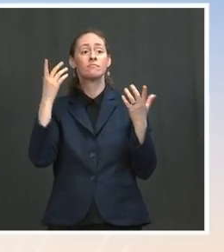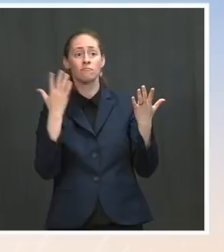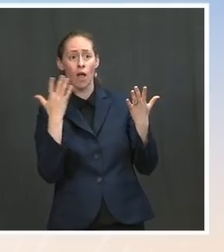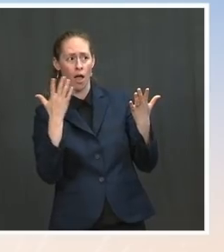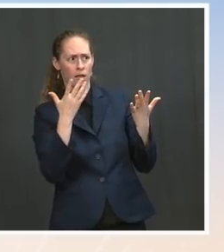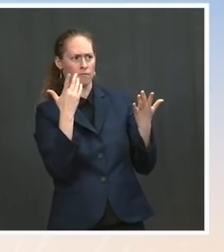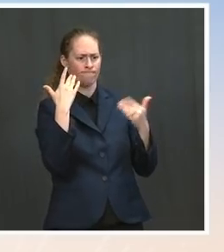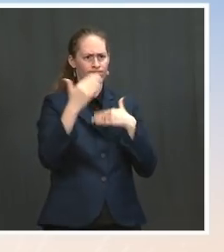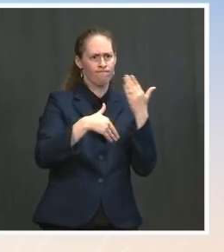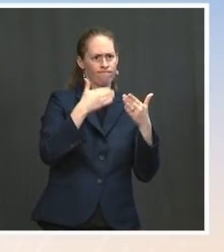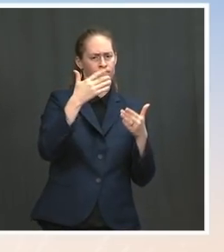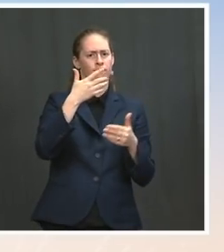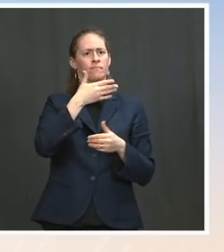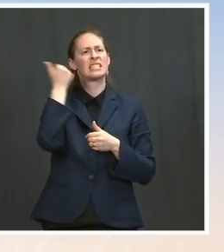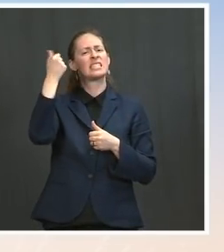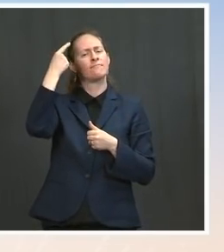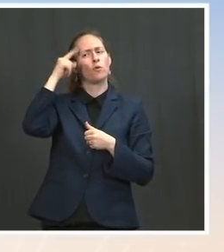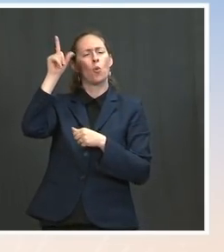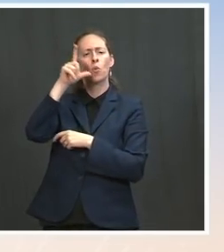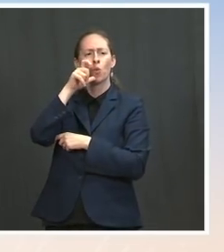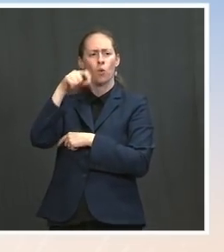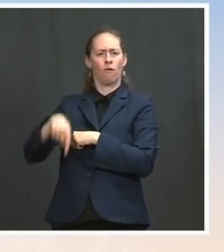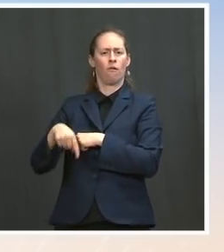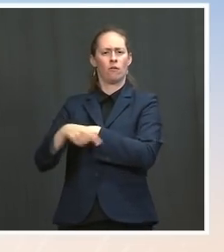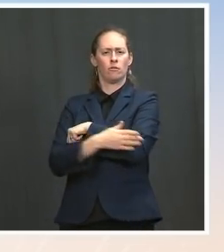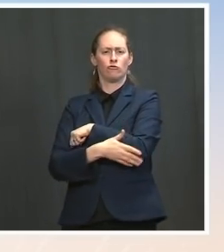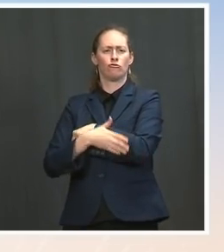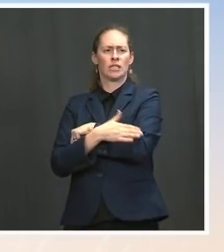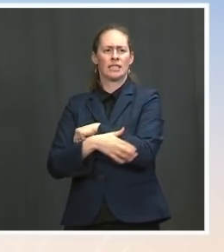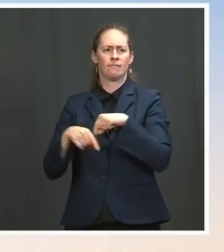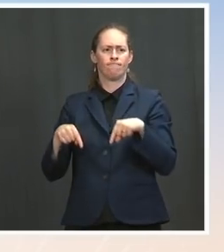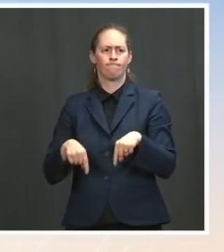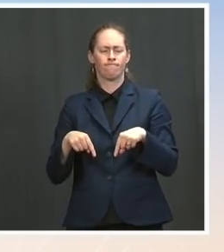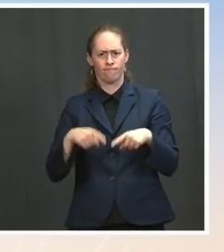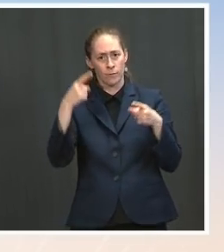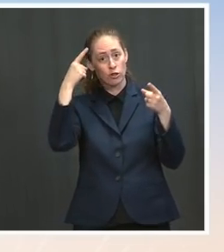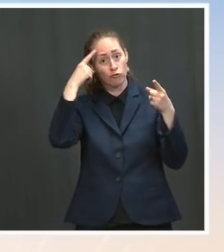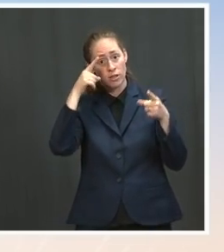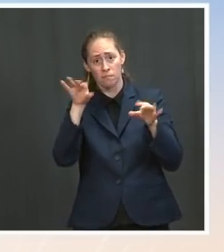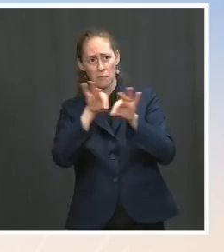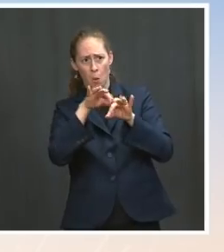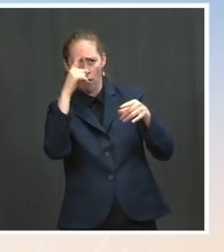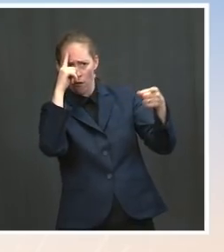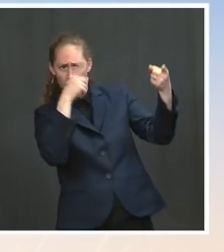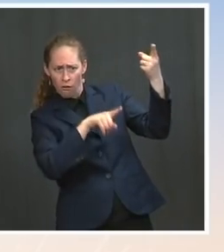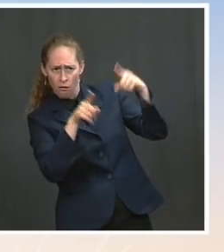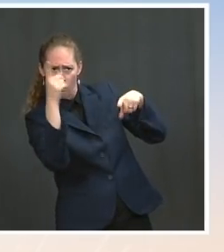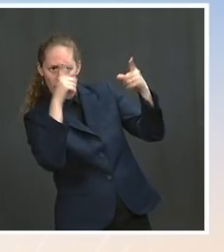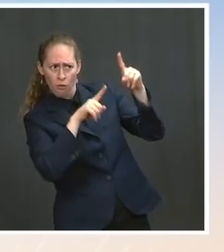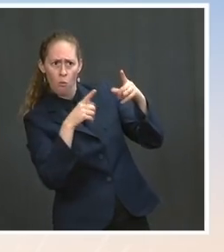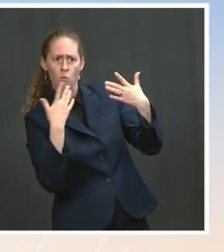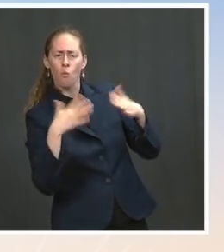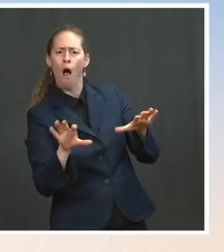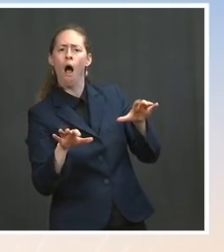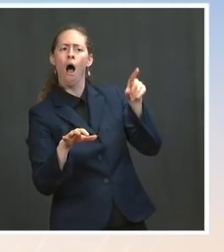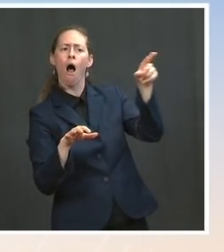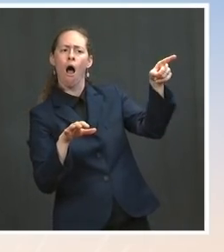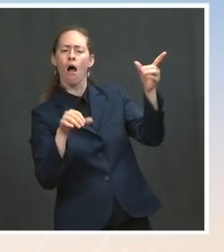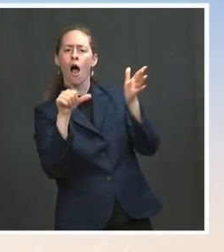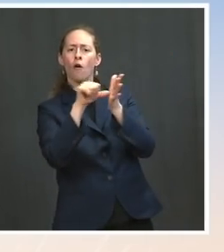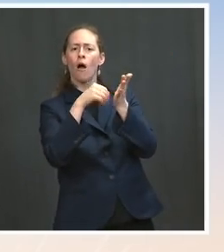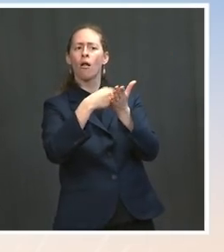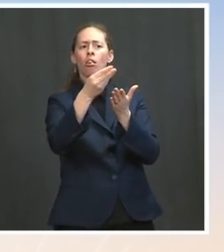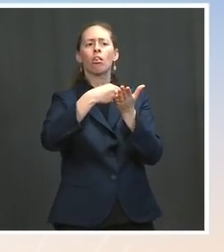that putting in place a diplomatic agreement, an agreement where we can prevent Iran from acquiring a nuclear weapon, where we have returned